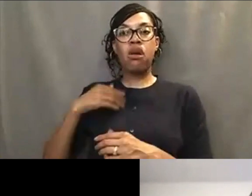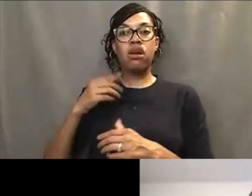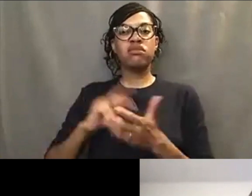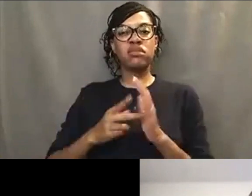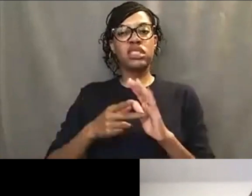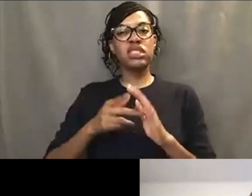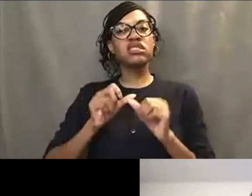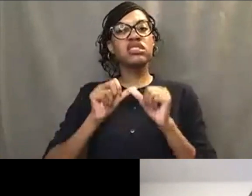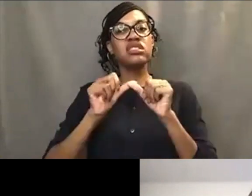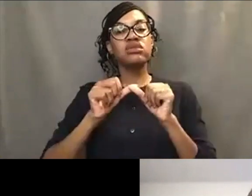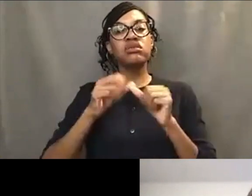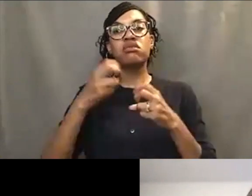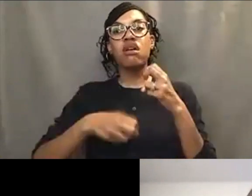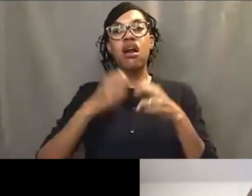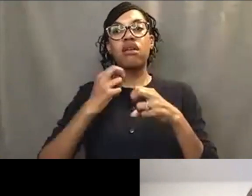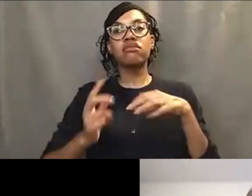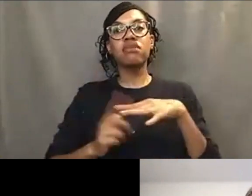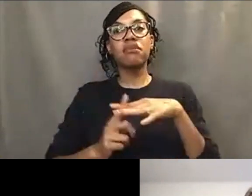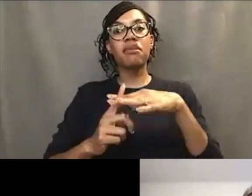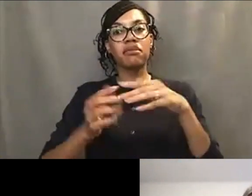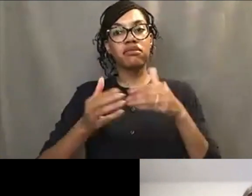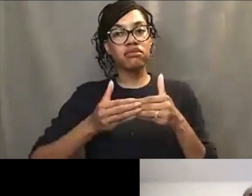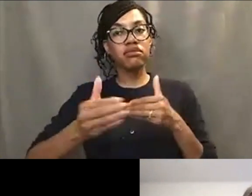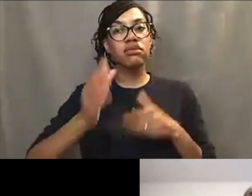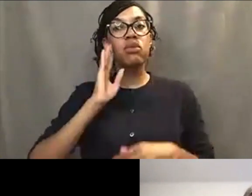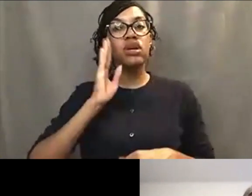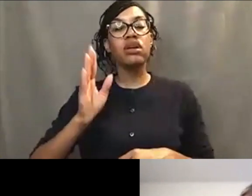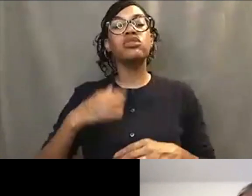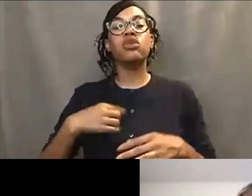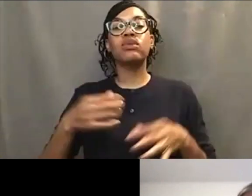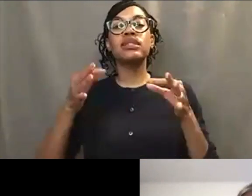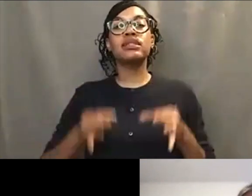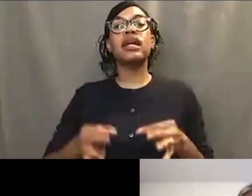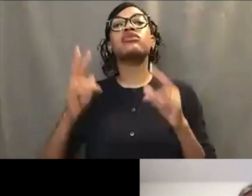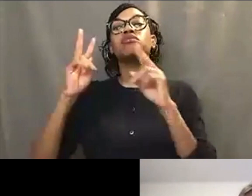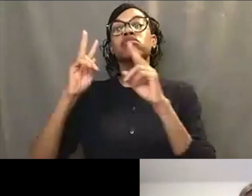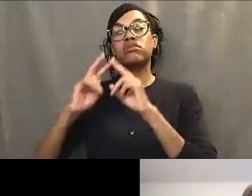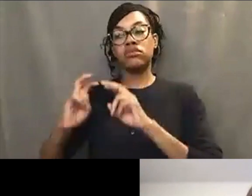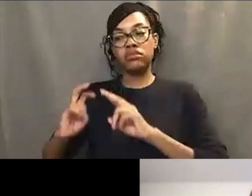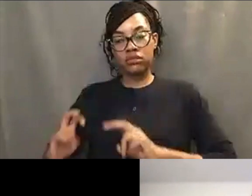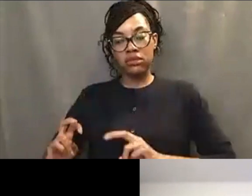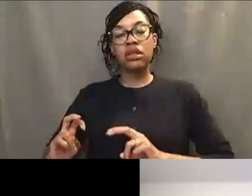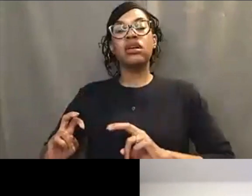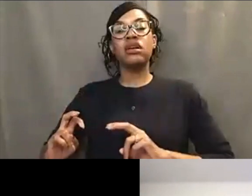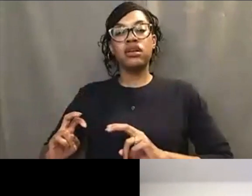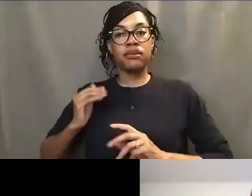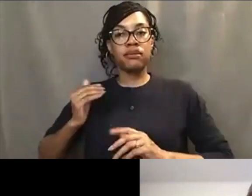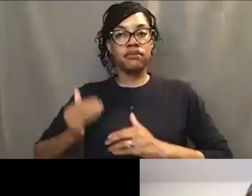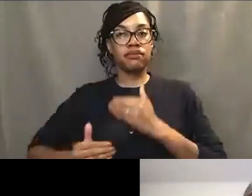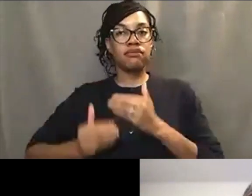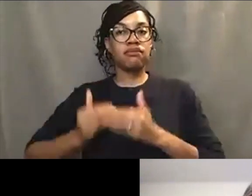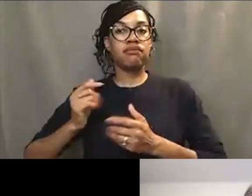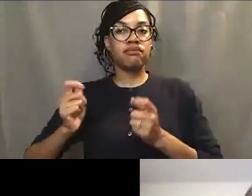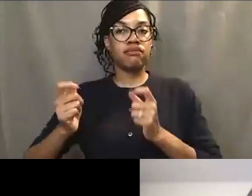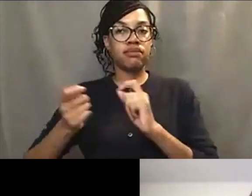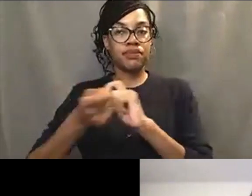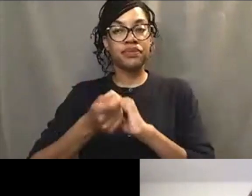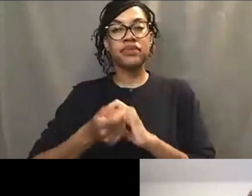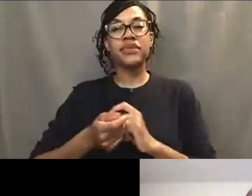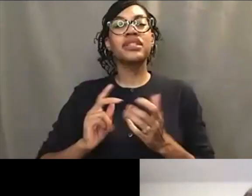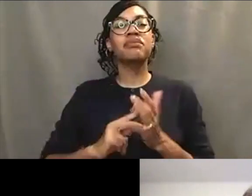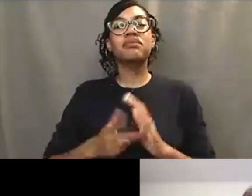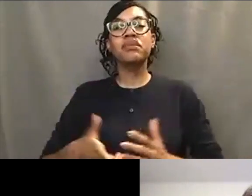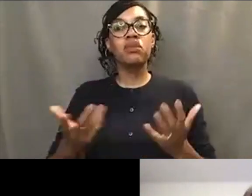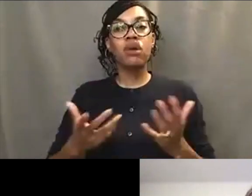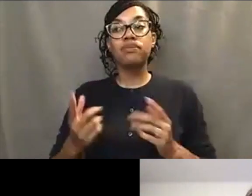process really used traditional union and community organizing approaches. We had one-on-ones, we had small